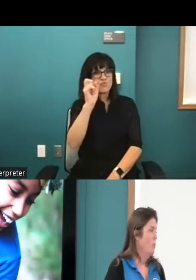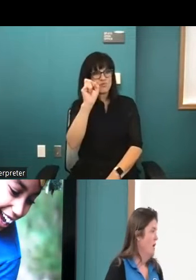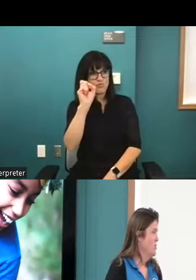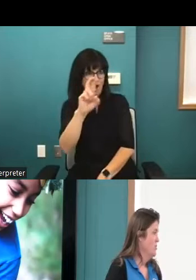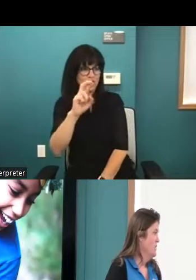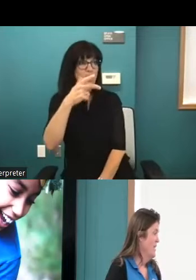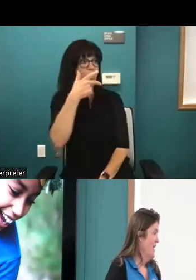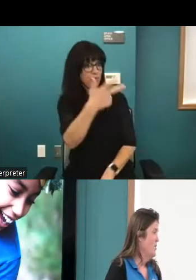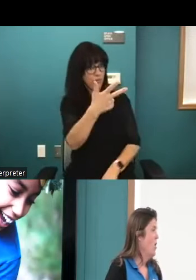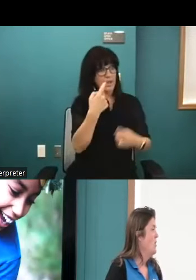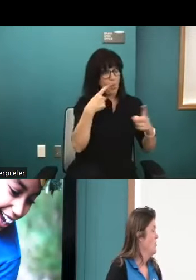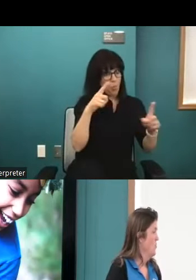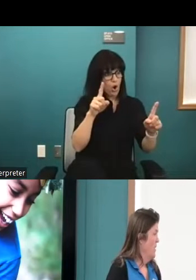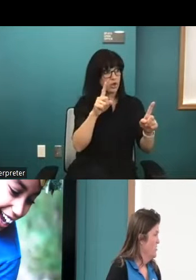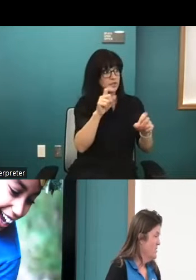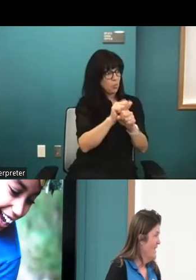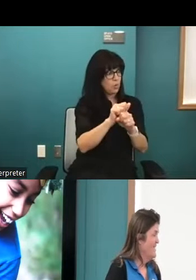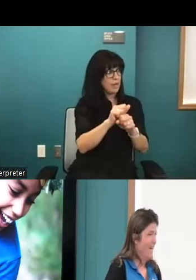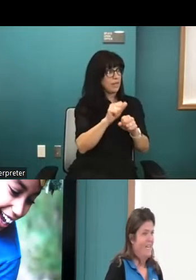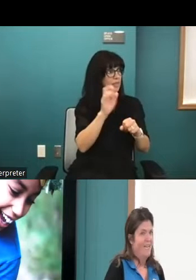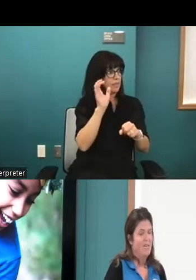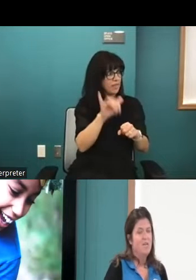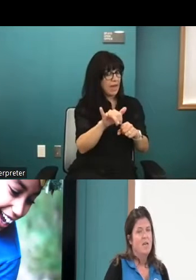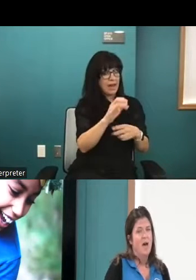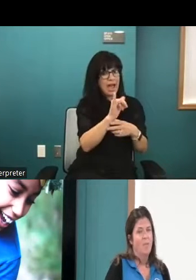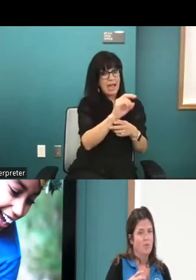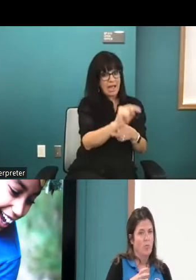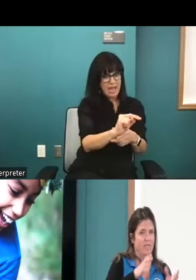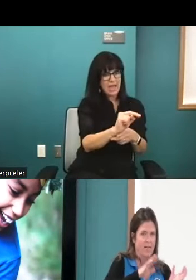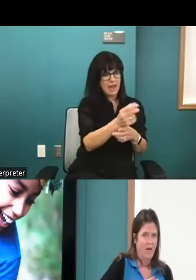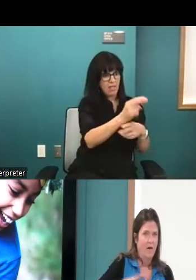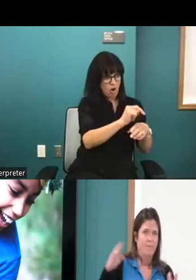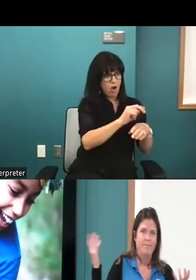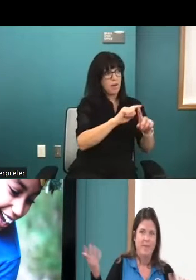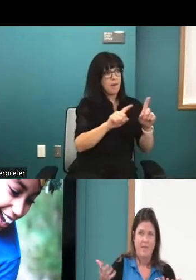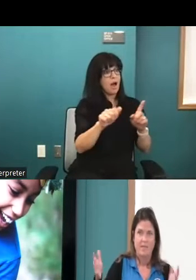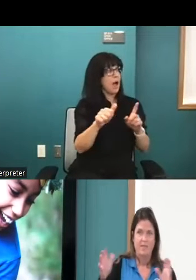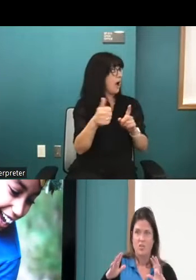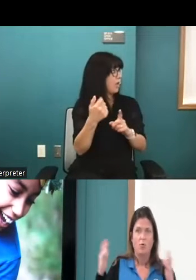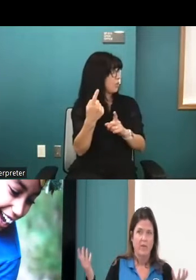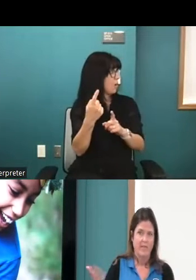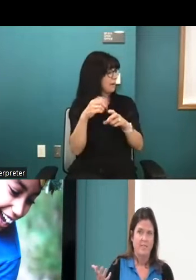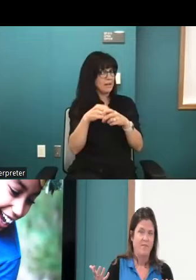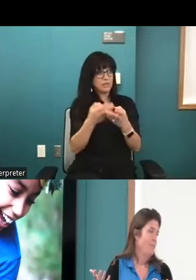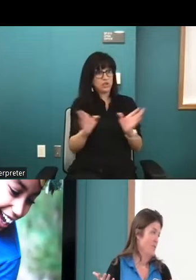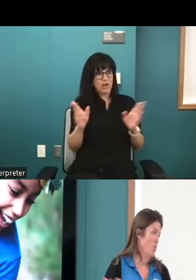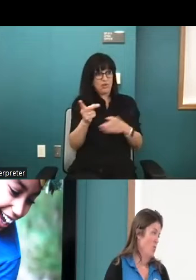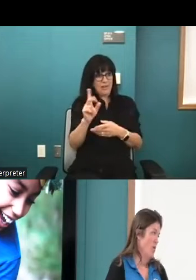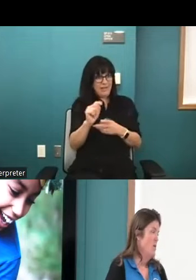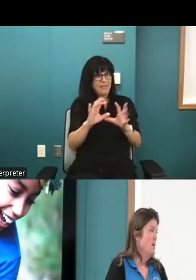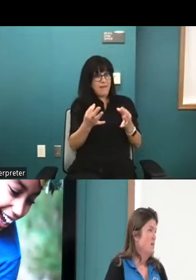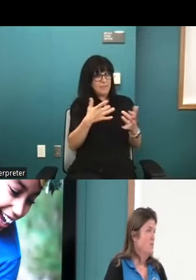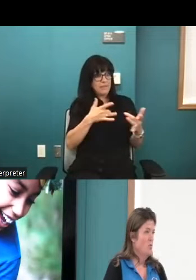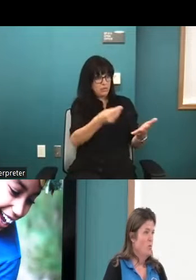like the Roger Select On or the Roger Select IN. Those ones that come in the general kits that families